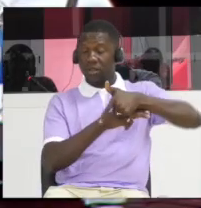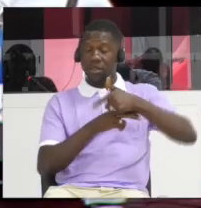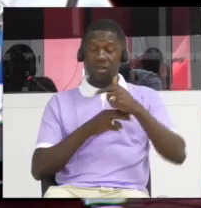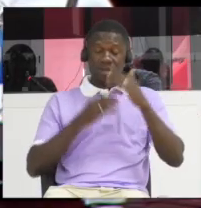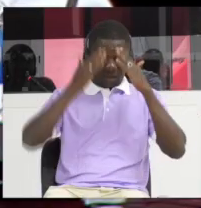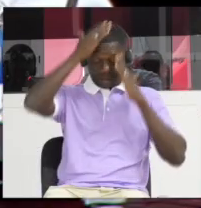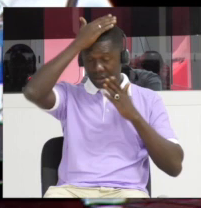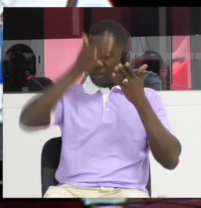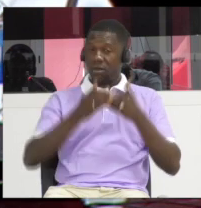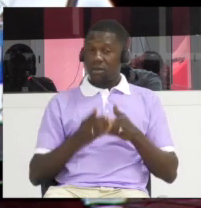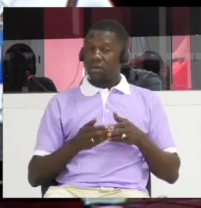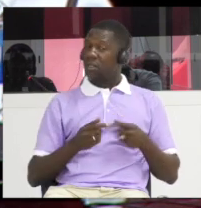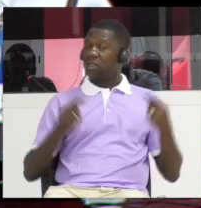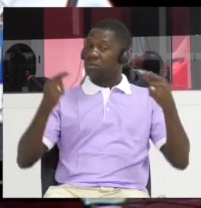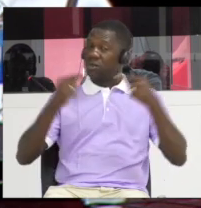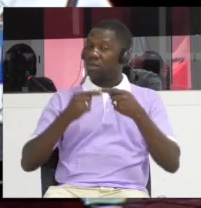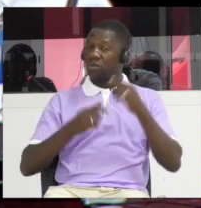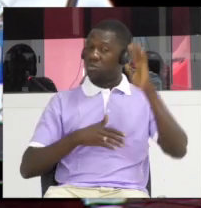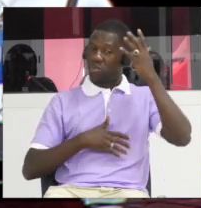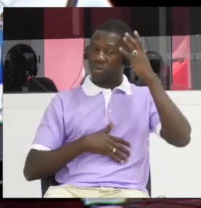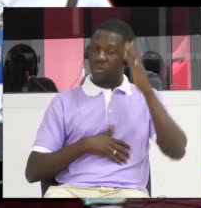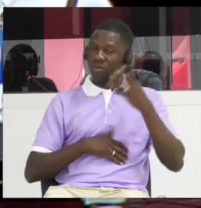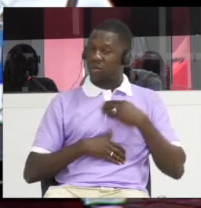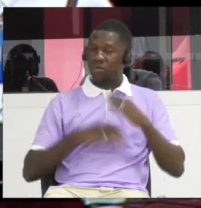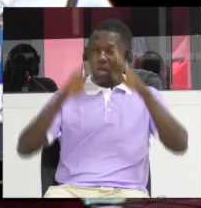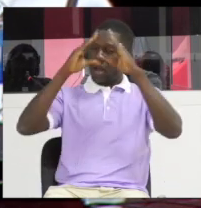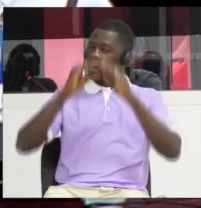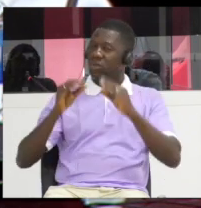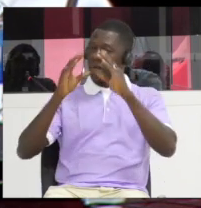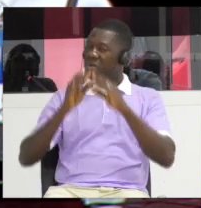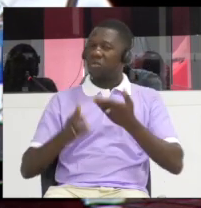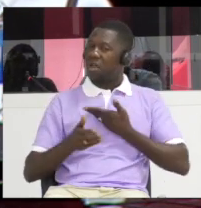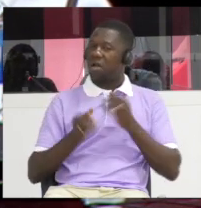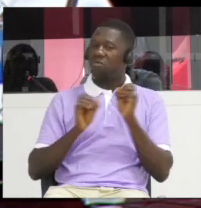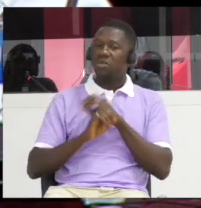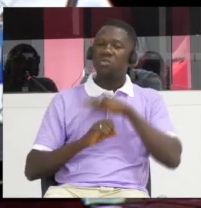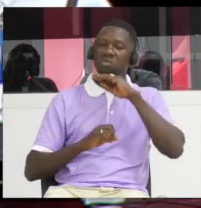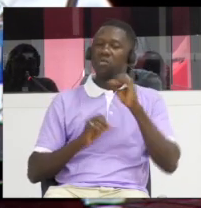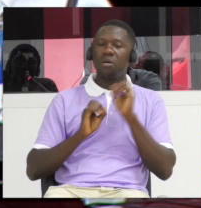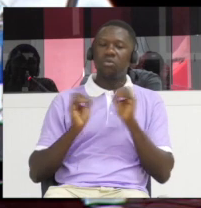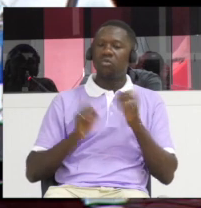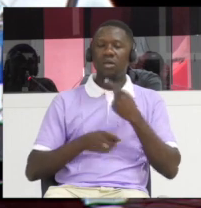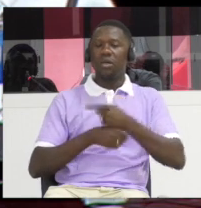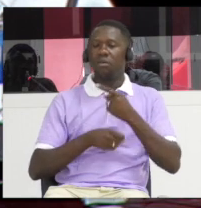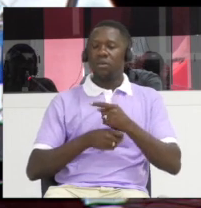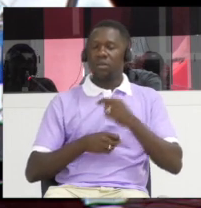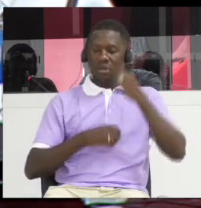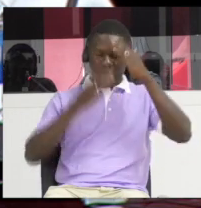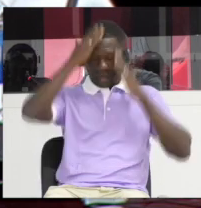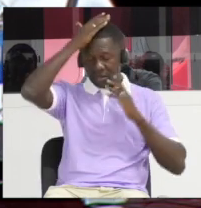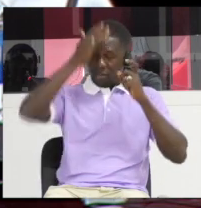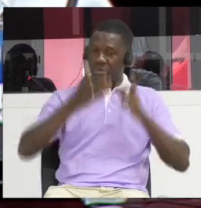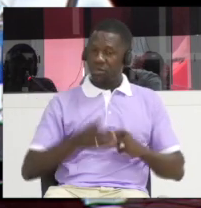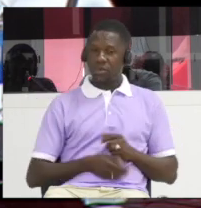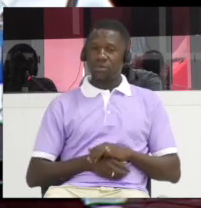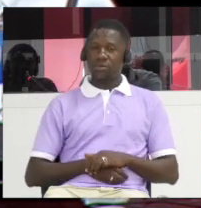the senior NATAC officers, in contrast to the problems of accommodation and transportation of Gambian